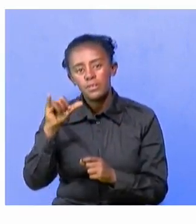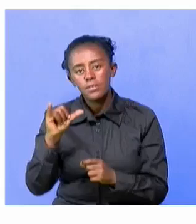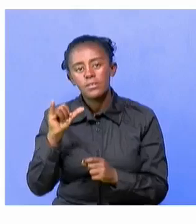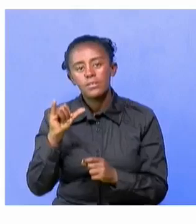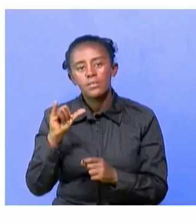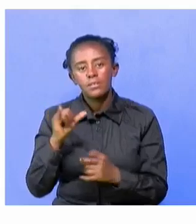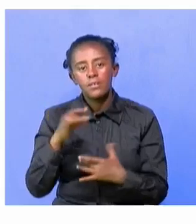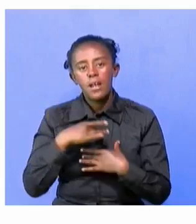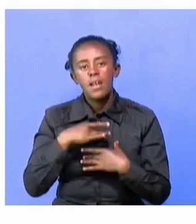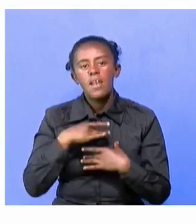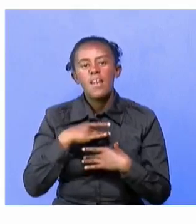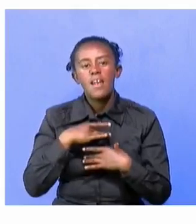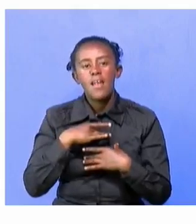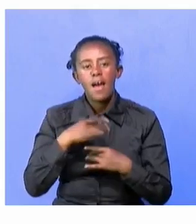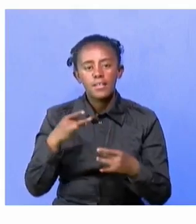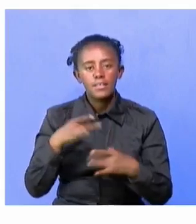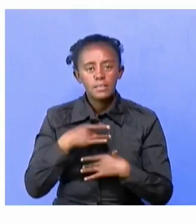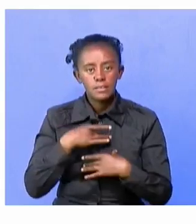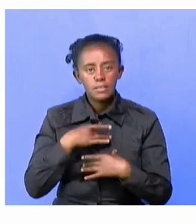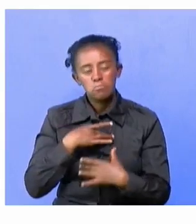like it.